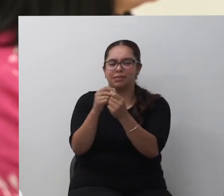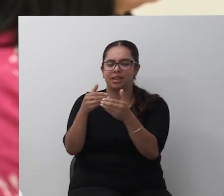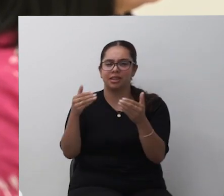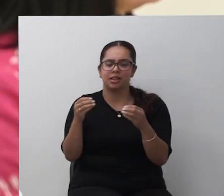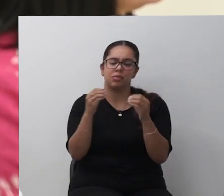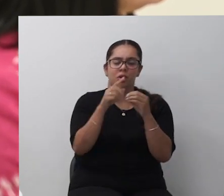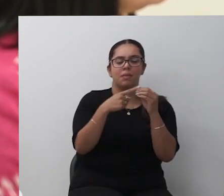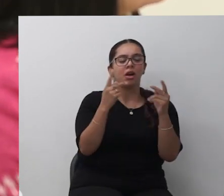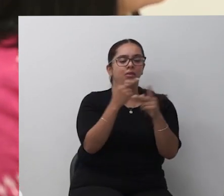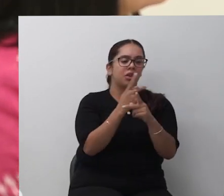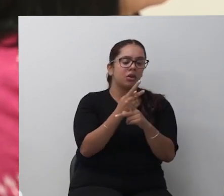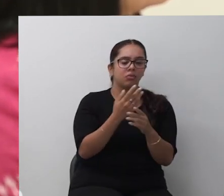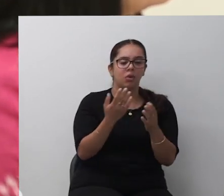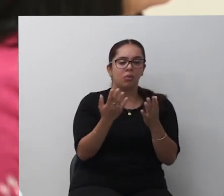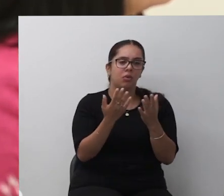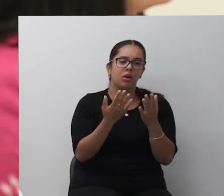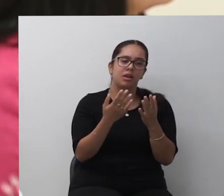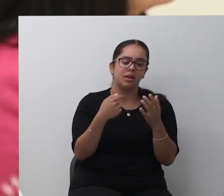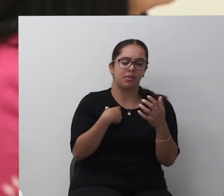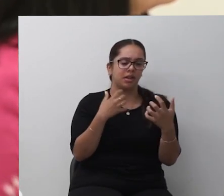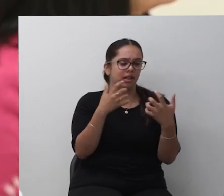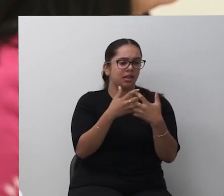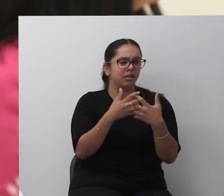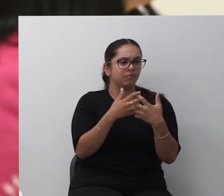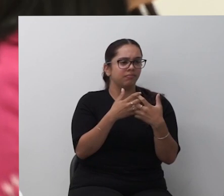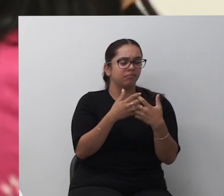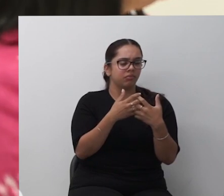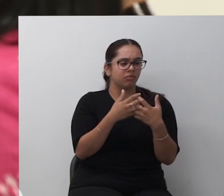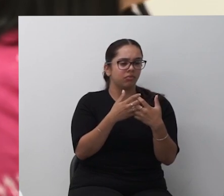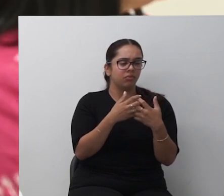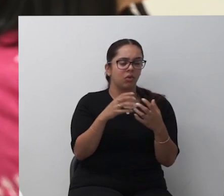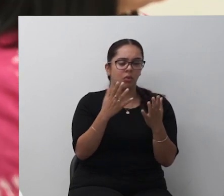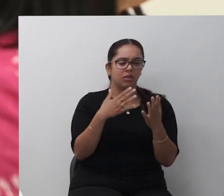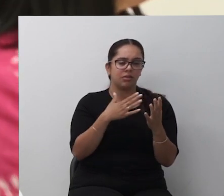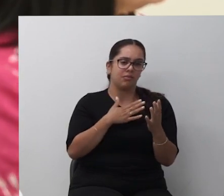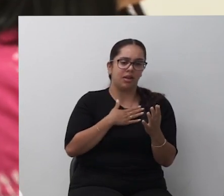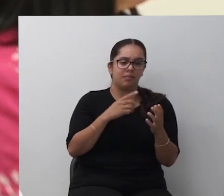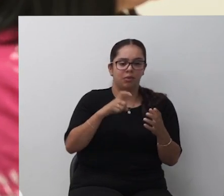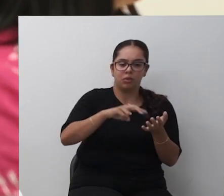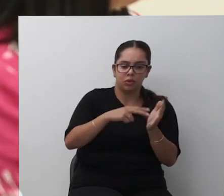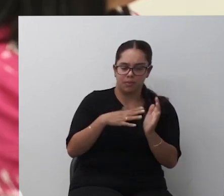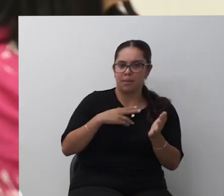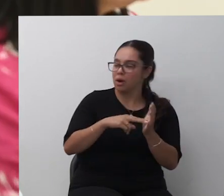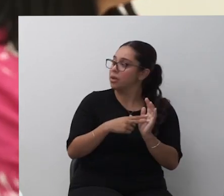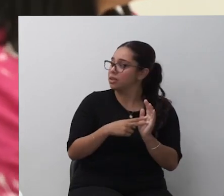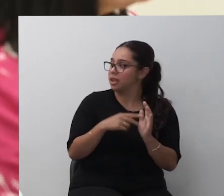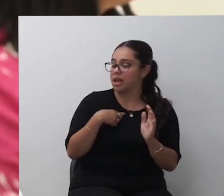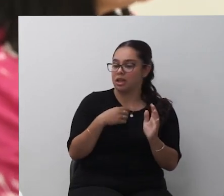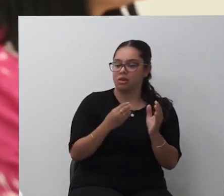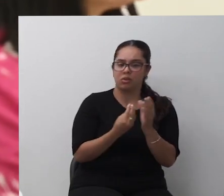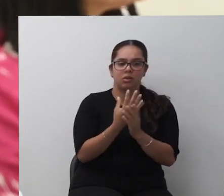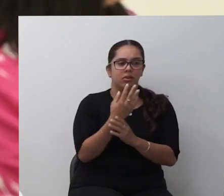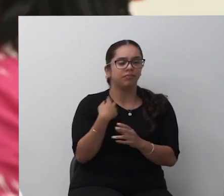like figuring out what am I fit to do? What am I meant to do? And in that I grow. And I think seeing in